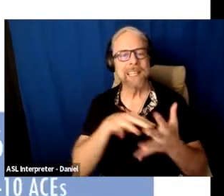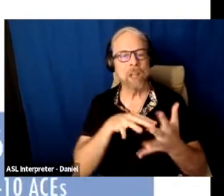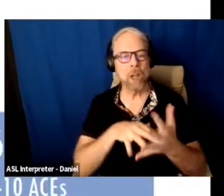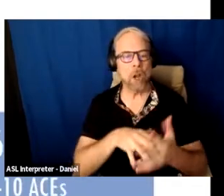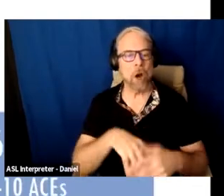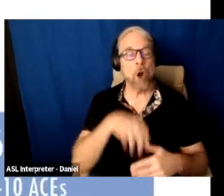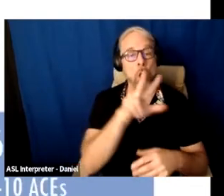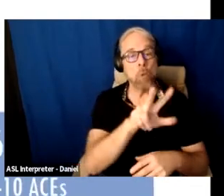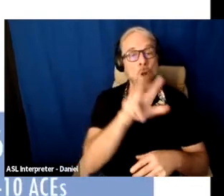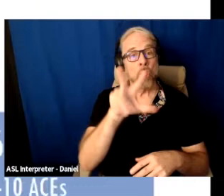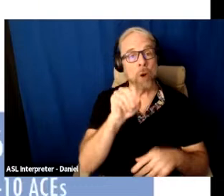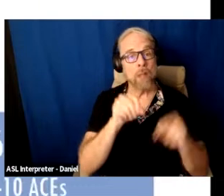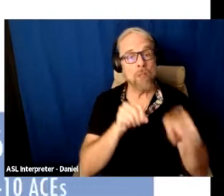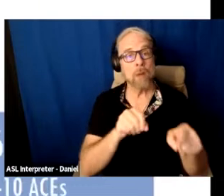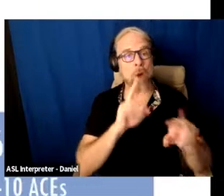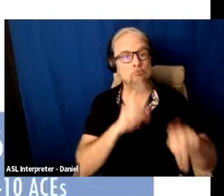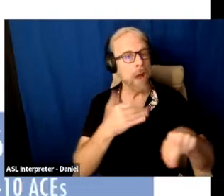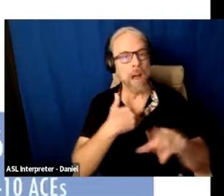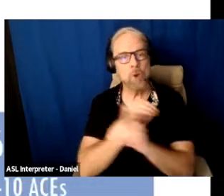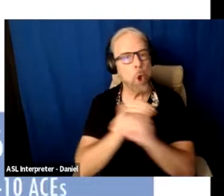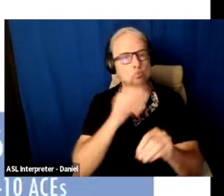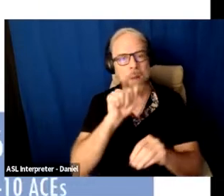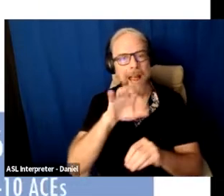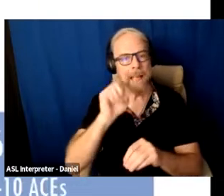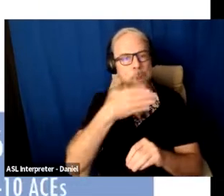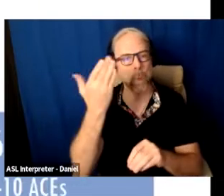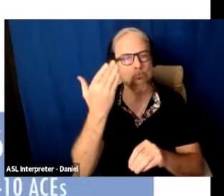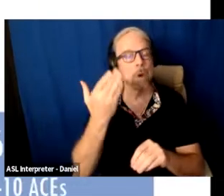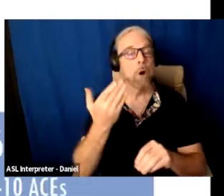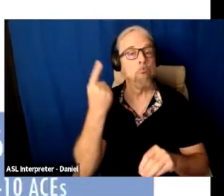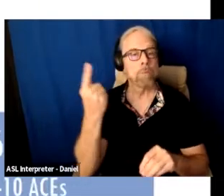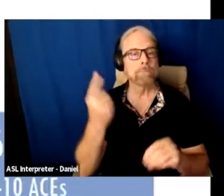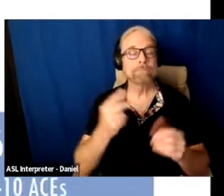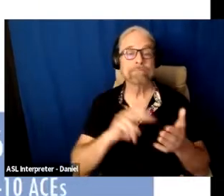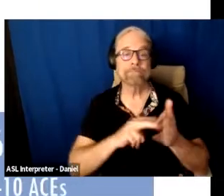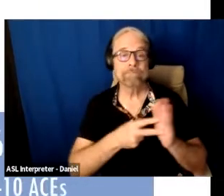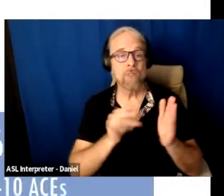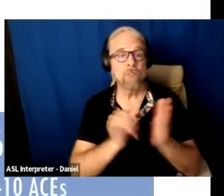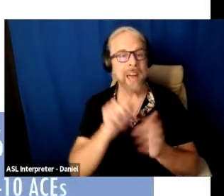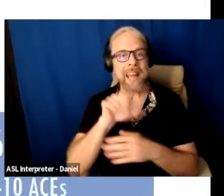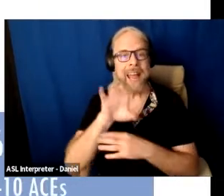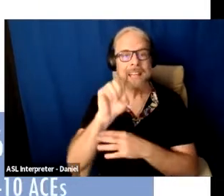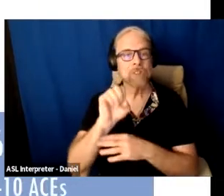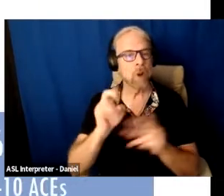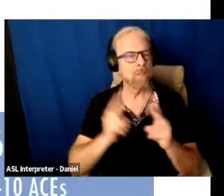them would report having no ACEs at all. And one implication of that is that ACEs are very common,